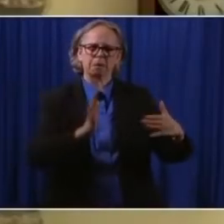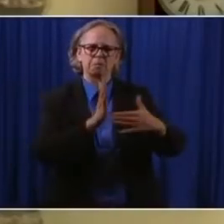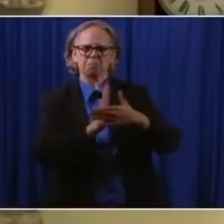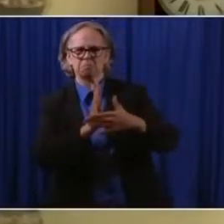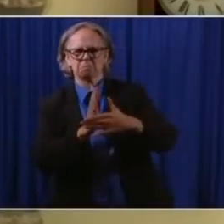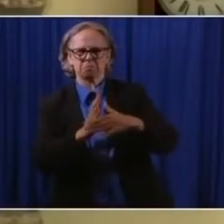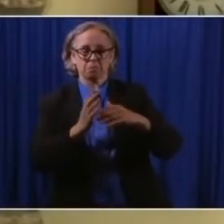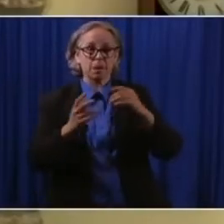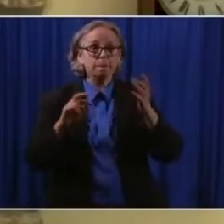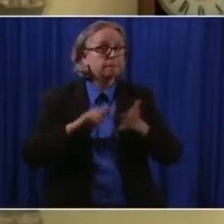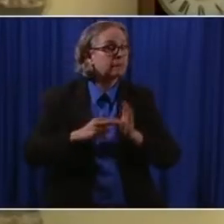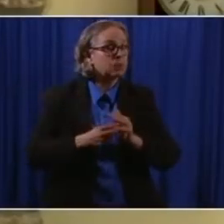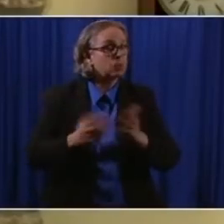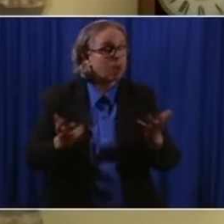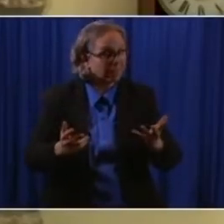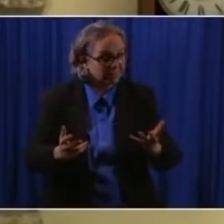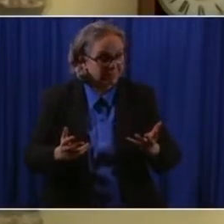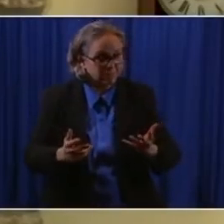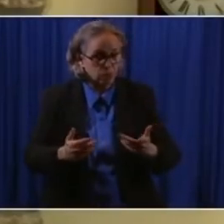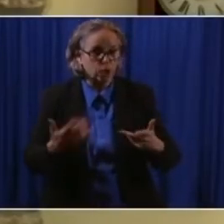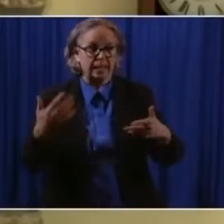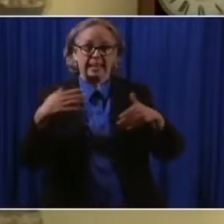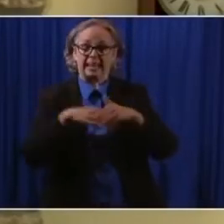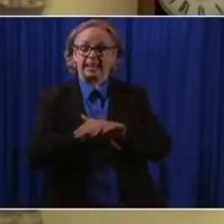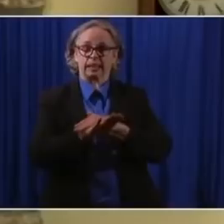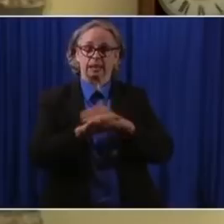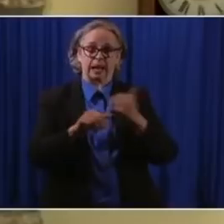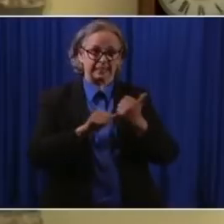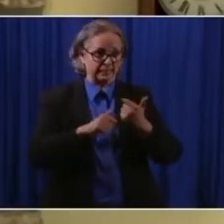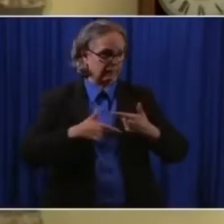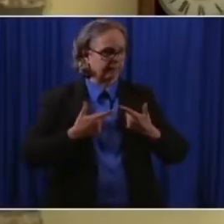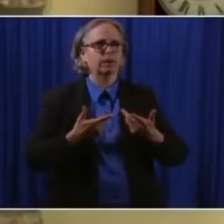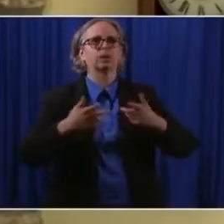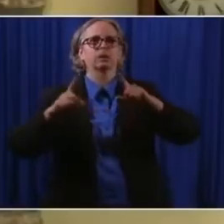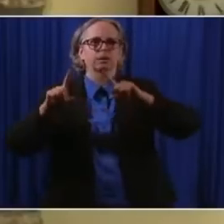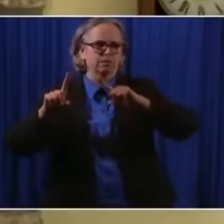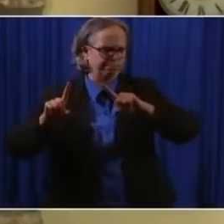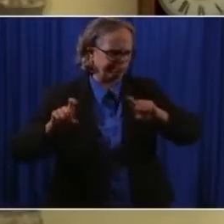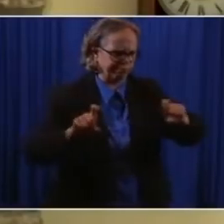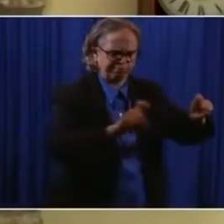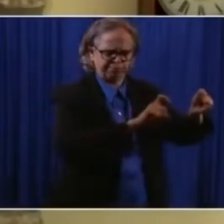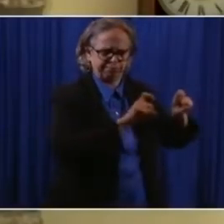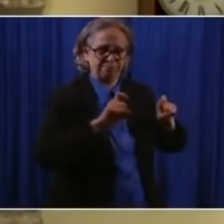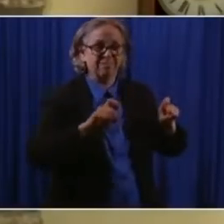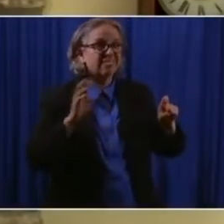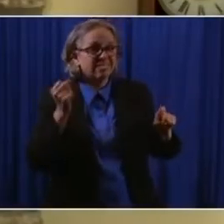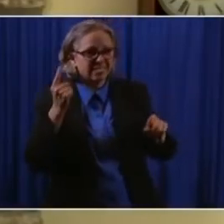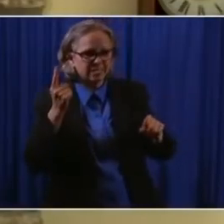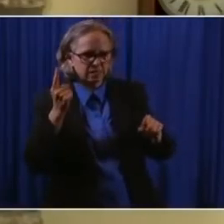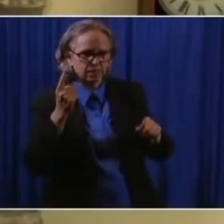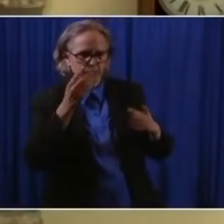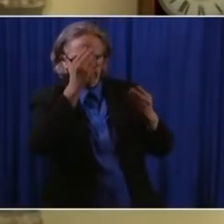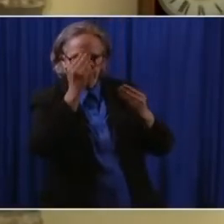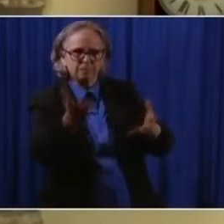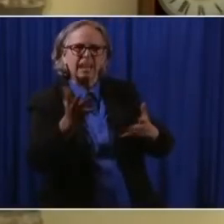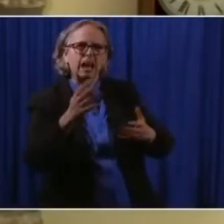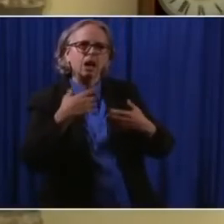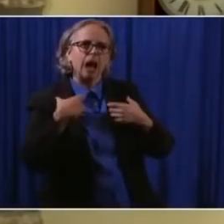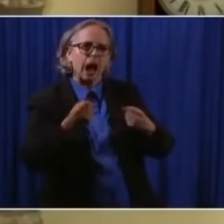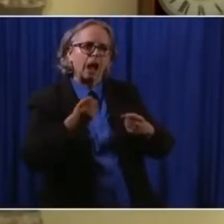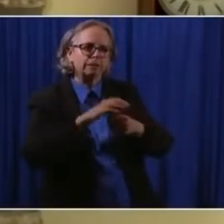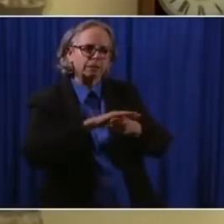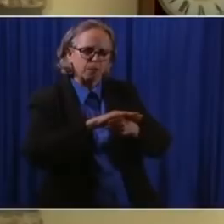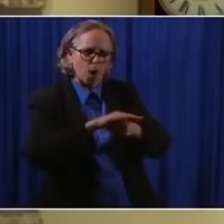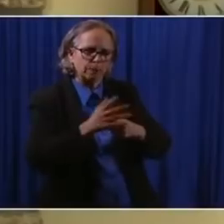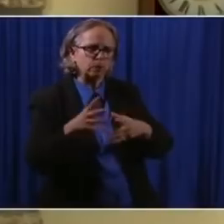test and you get those numbers back, then the local health department can take over. Tracing can occur, and lives can be saved.